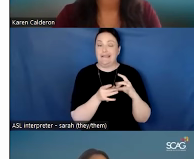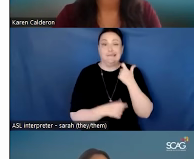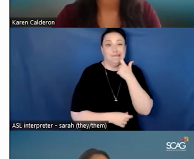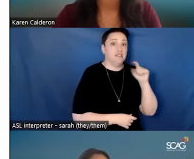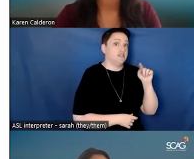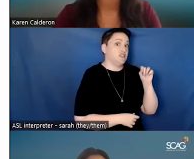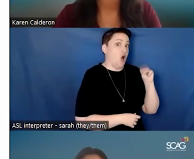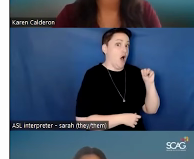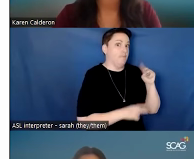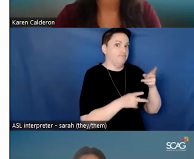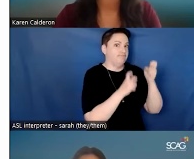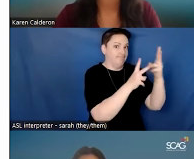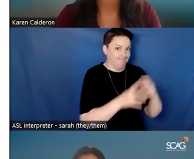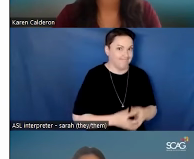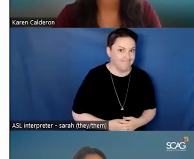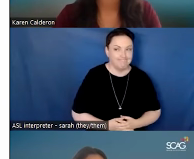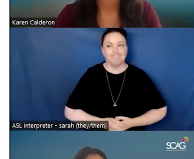already.